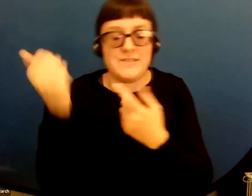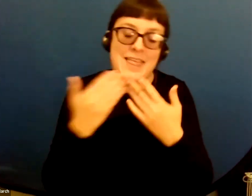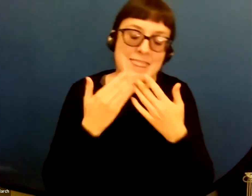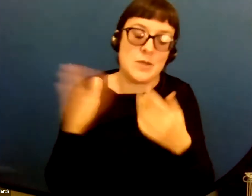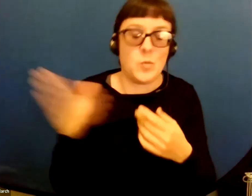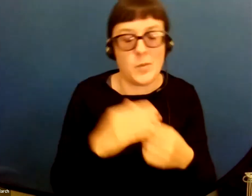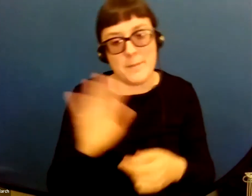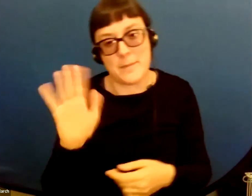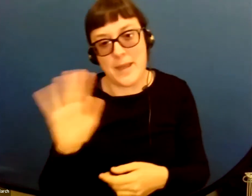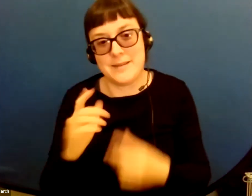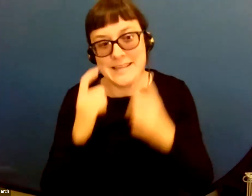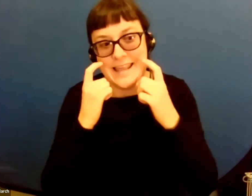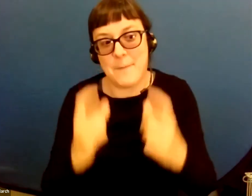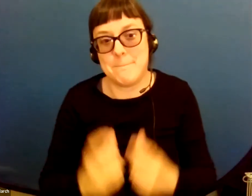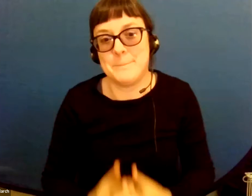Bye-bye.